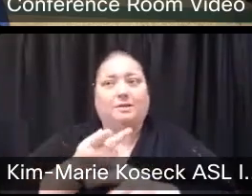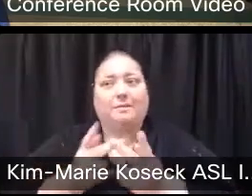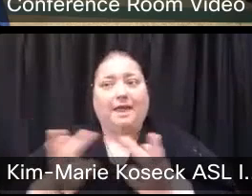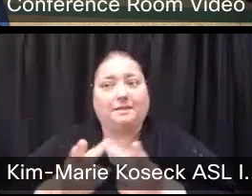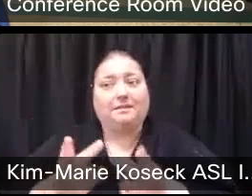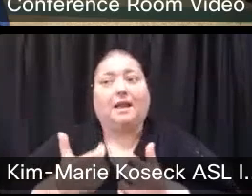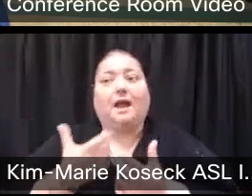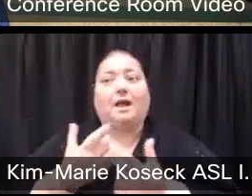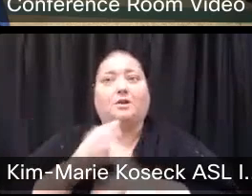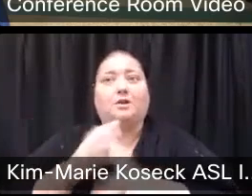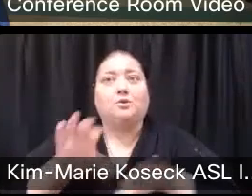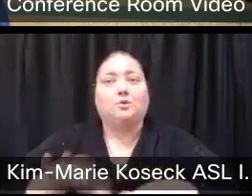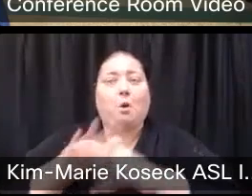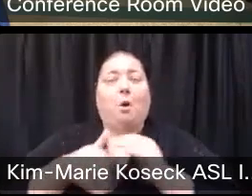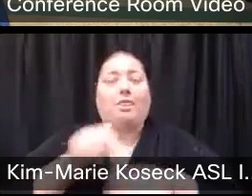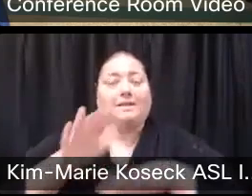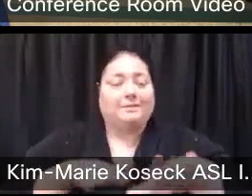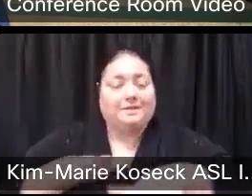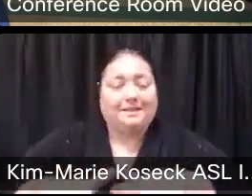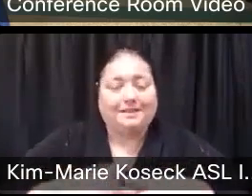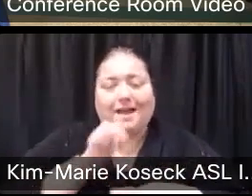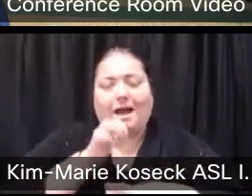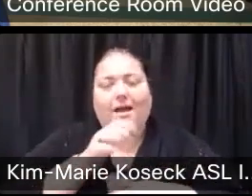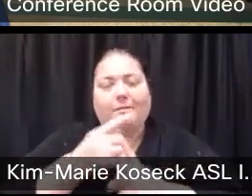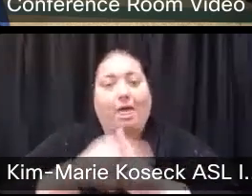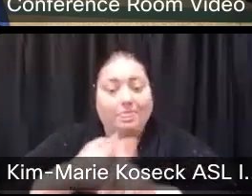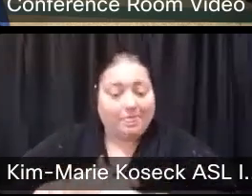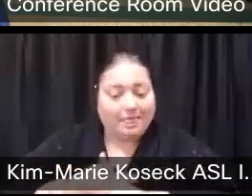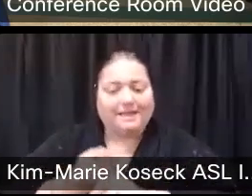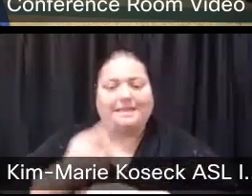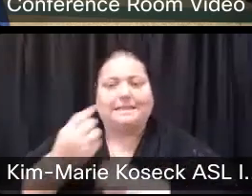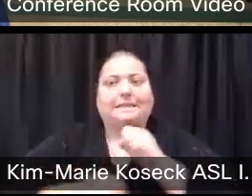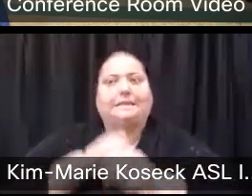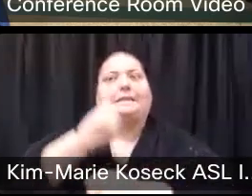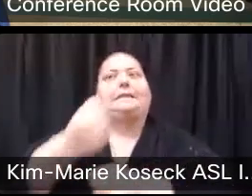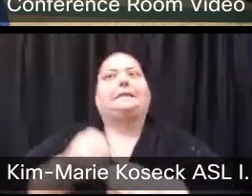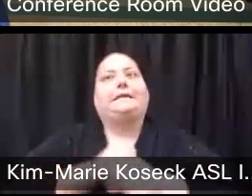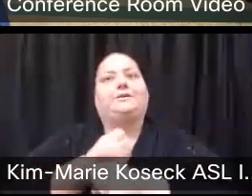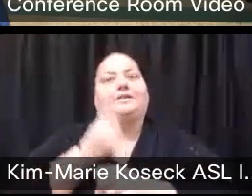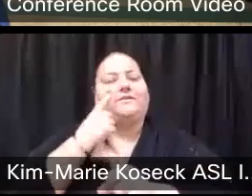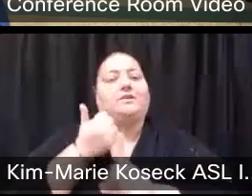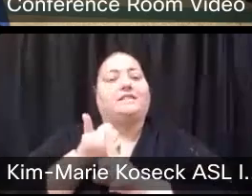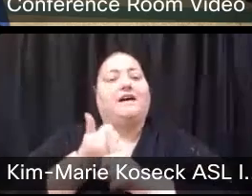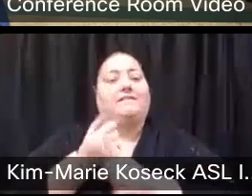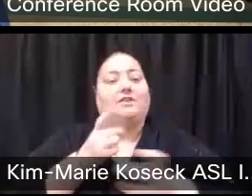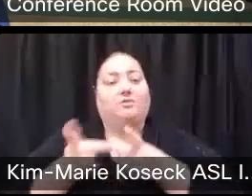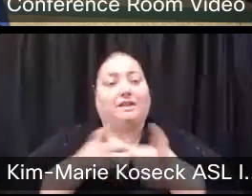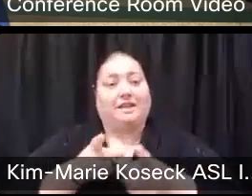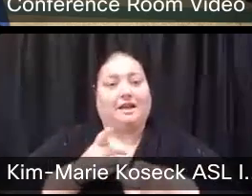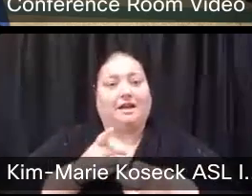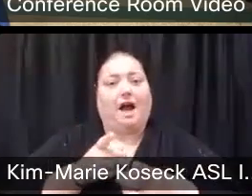mean, it's not months, it's years, literally years to get into self-direction. I did it. It took a very